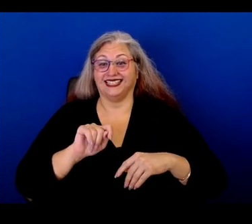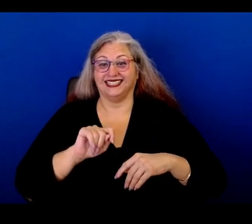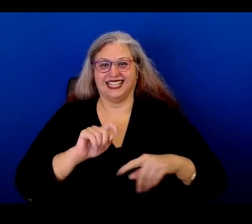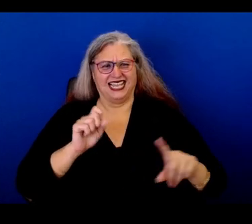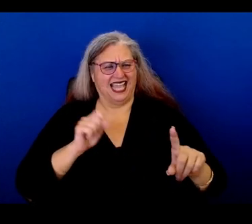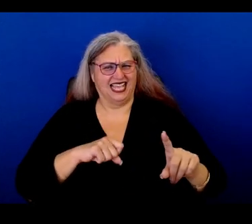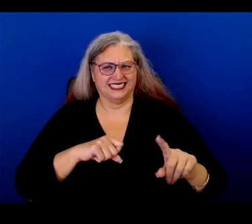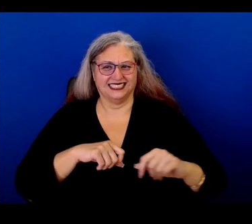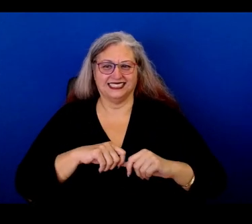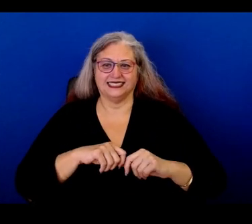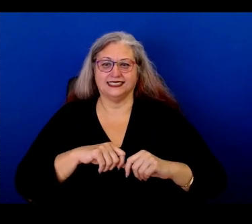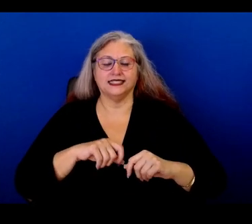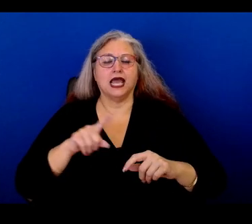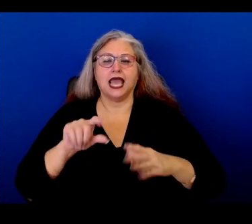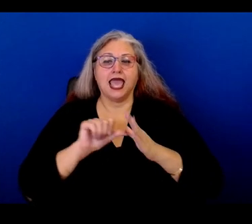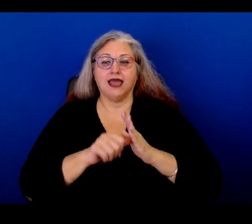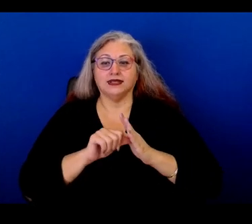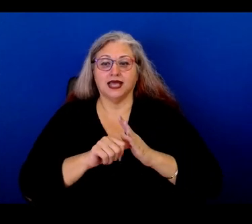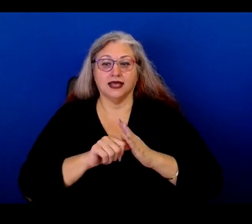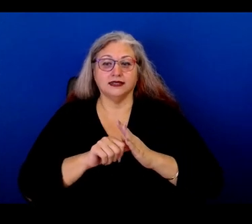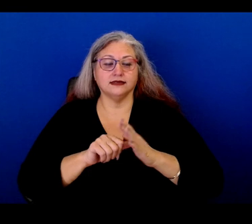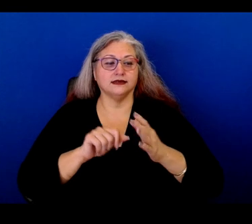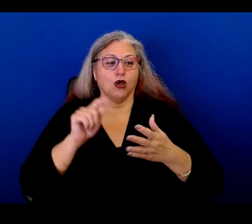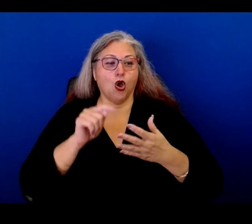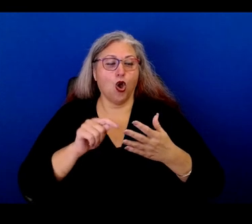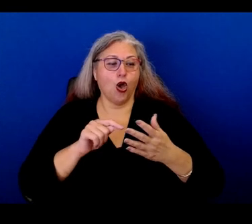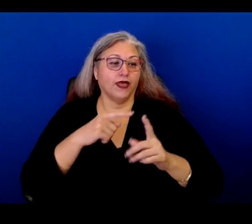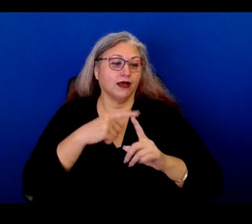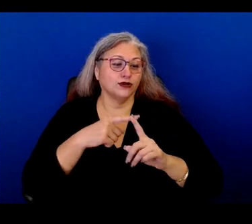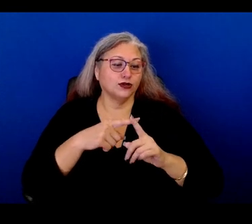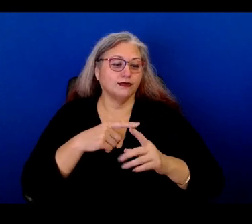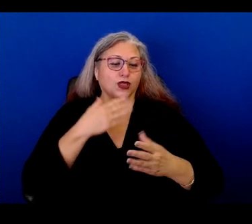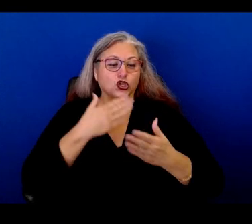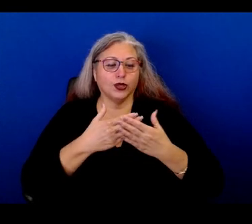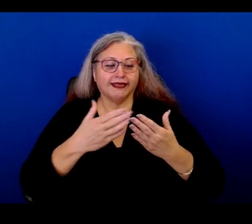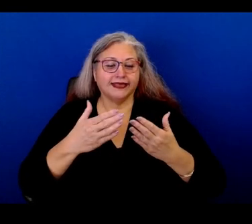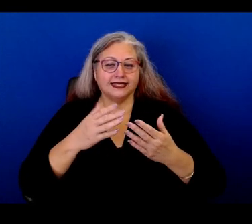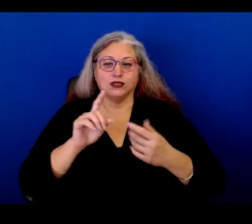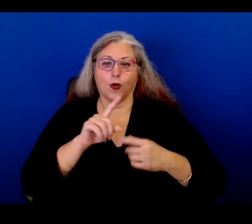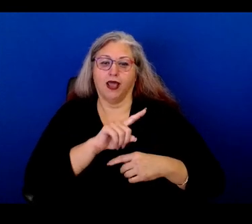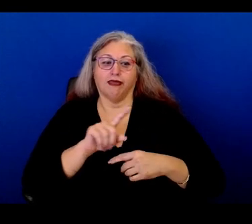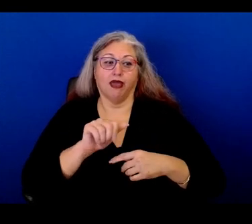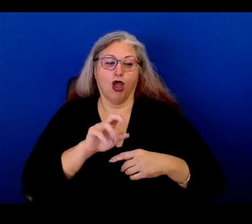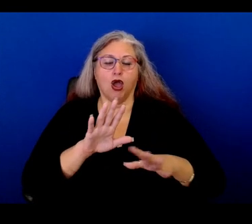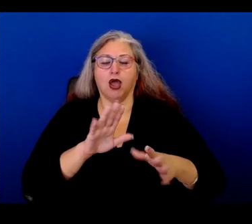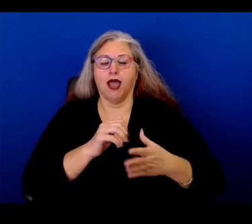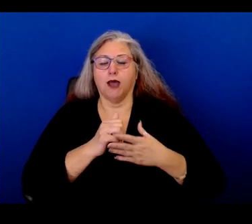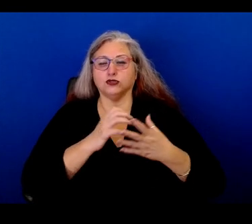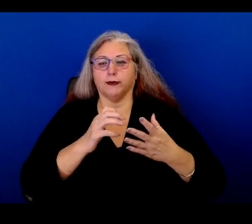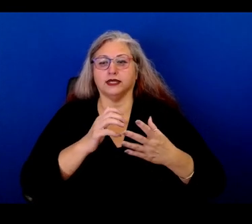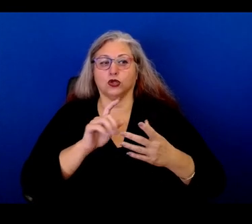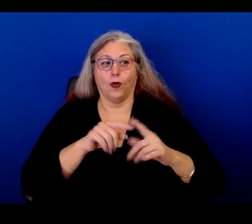5 feet. Pointing out the goodness in where they are helps so much in